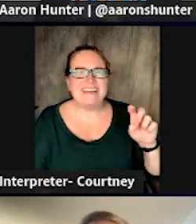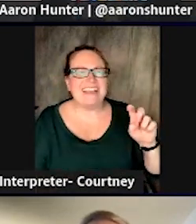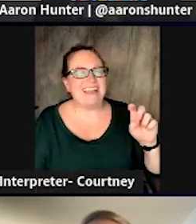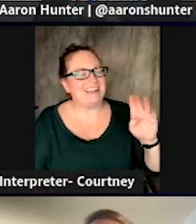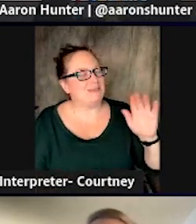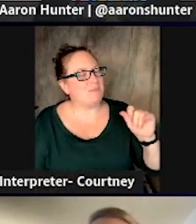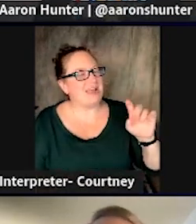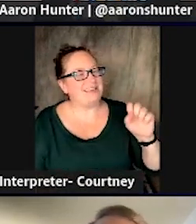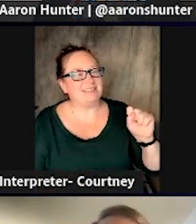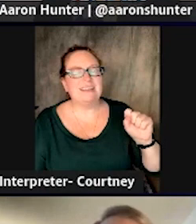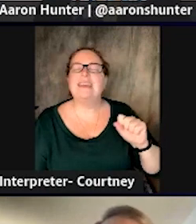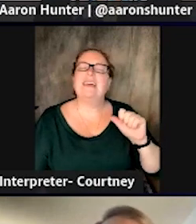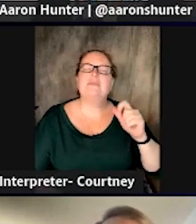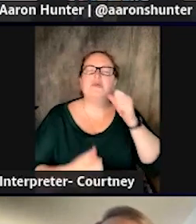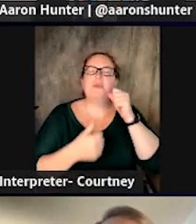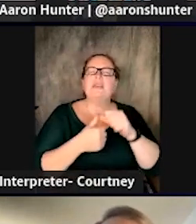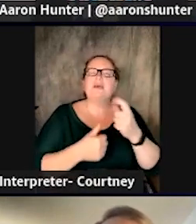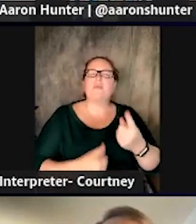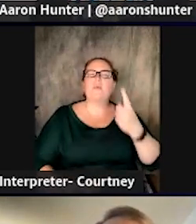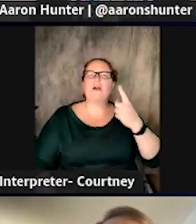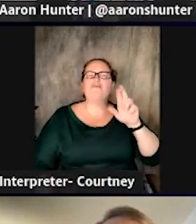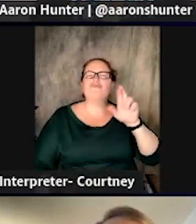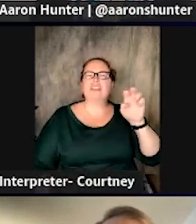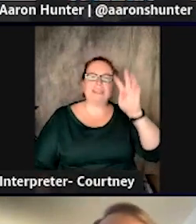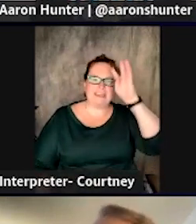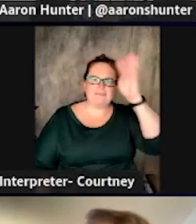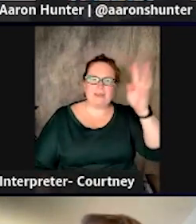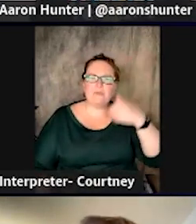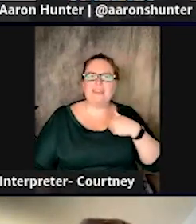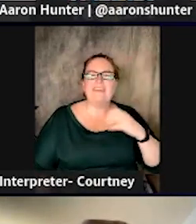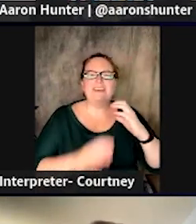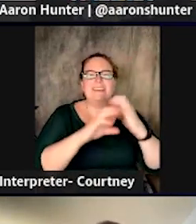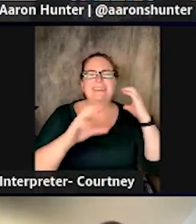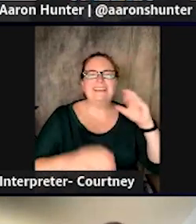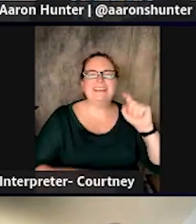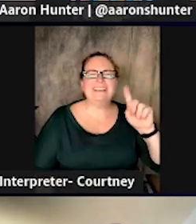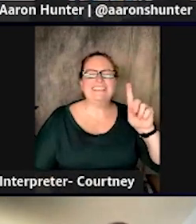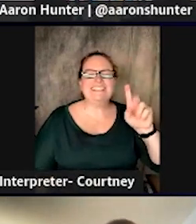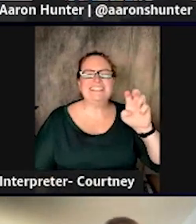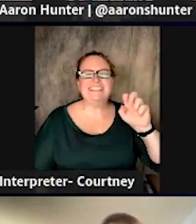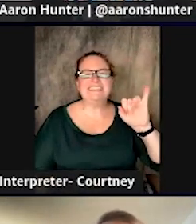one reInvent when there was a diesel truck that drove onto stage. You know which one I'm talking about?